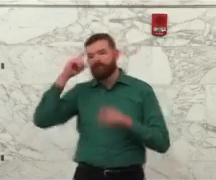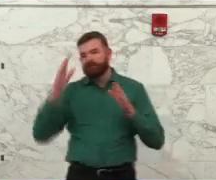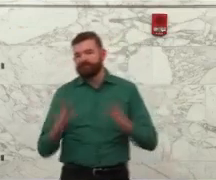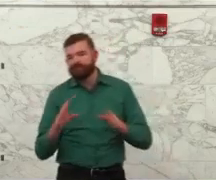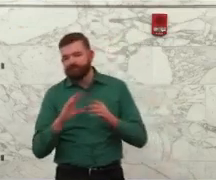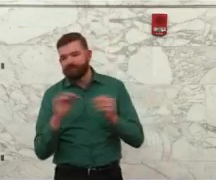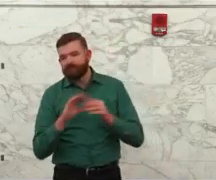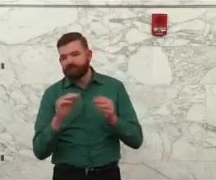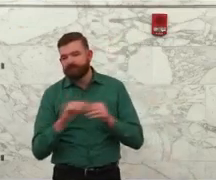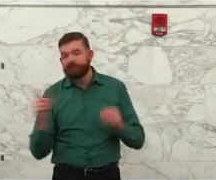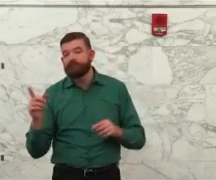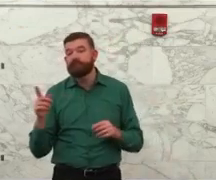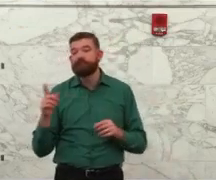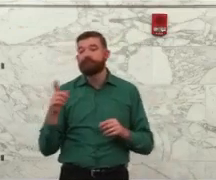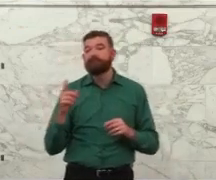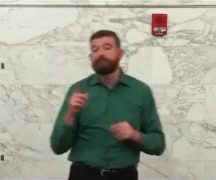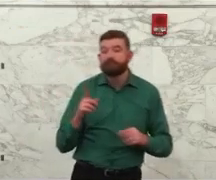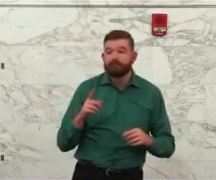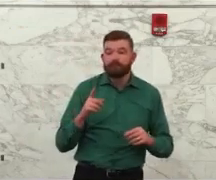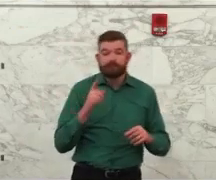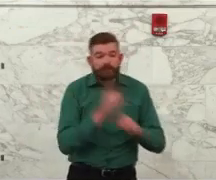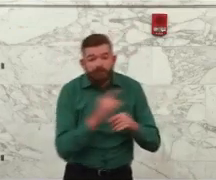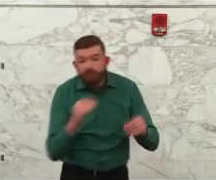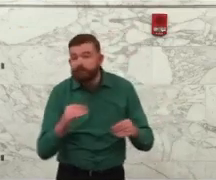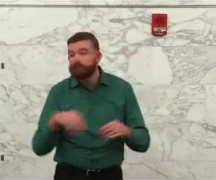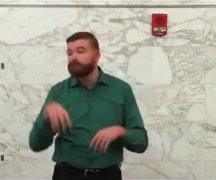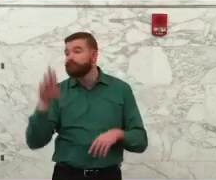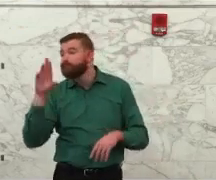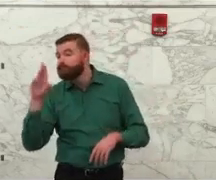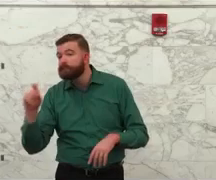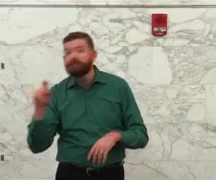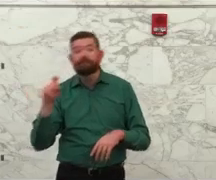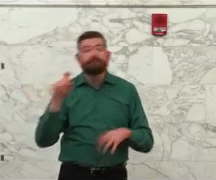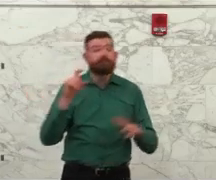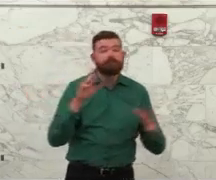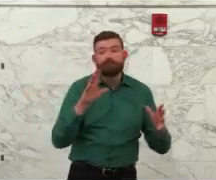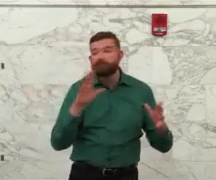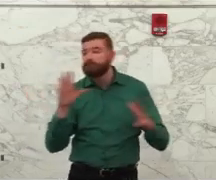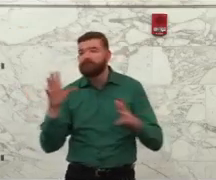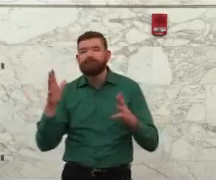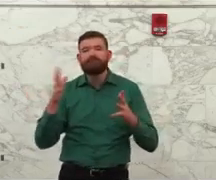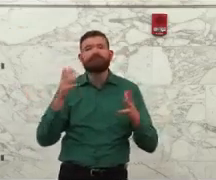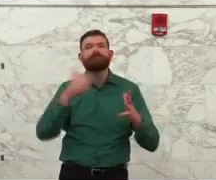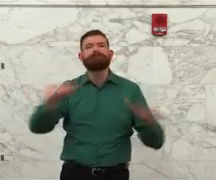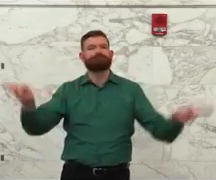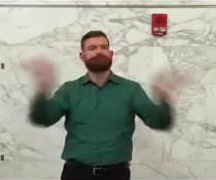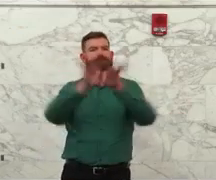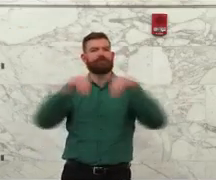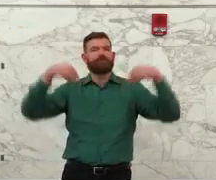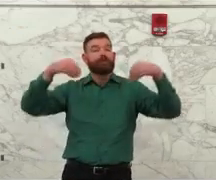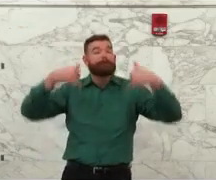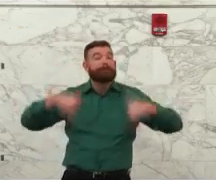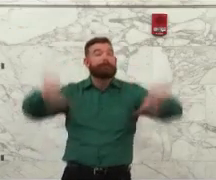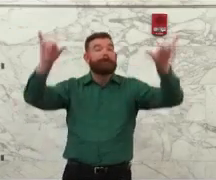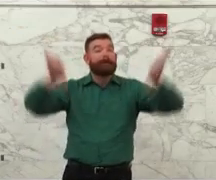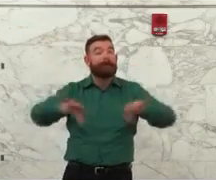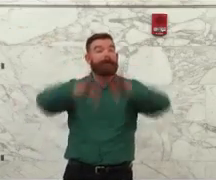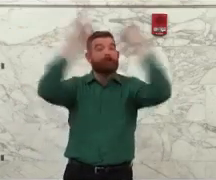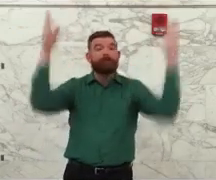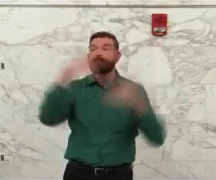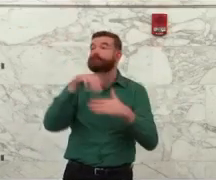whatever is deemed as essential, you got to practice social distancing. So the notion of not only are we prohibiting gatherings regardless of where they